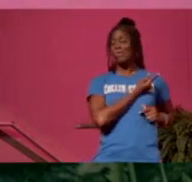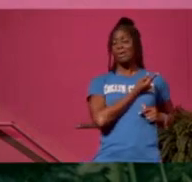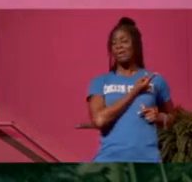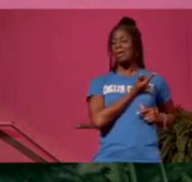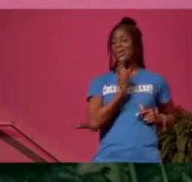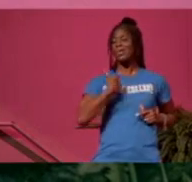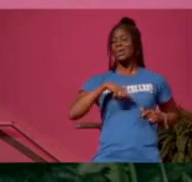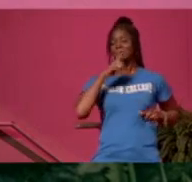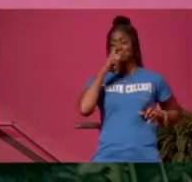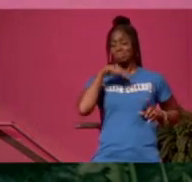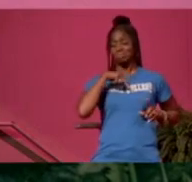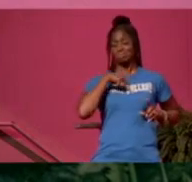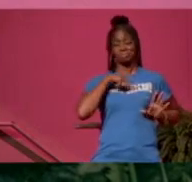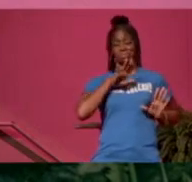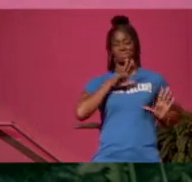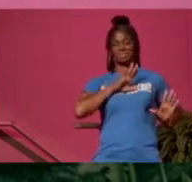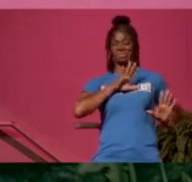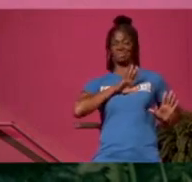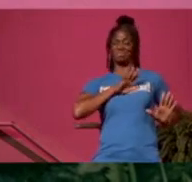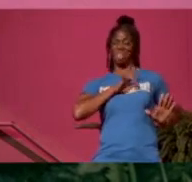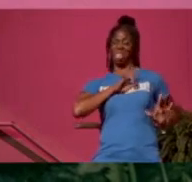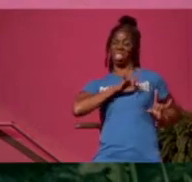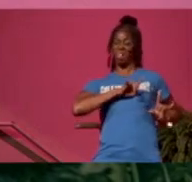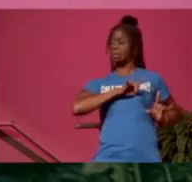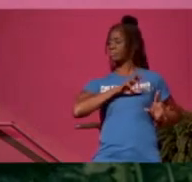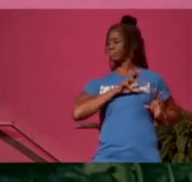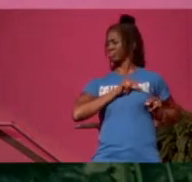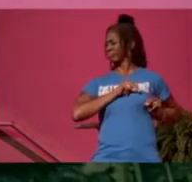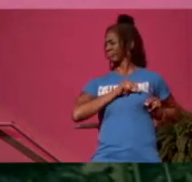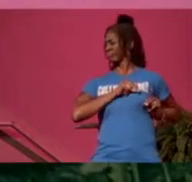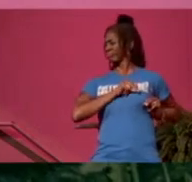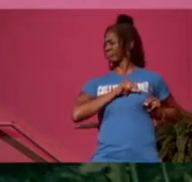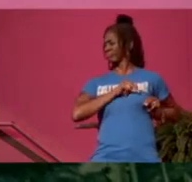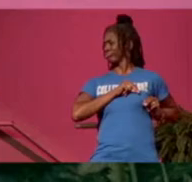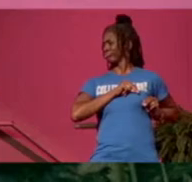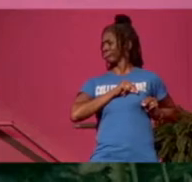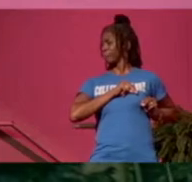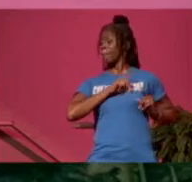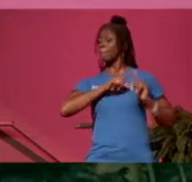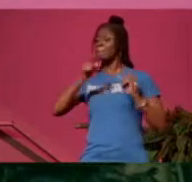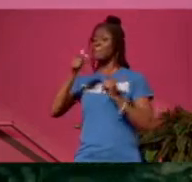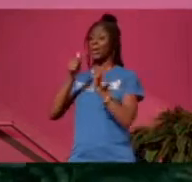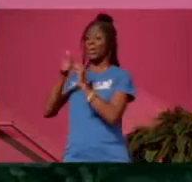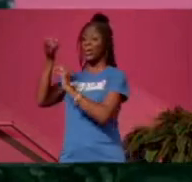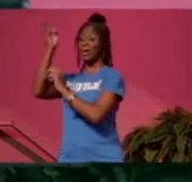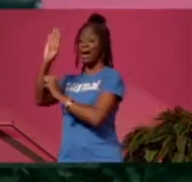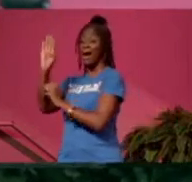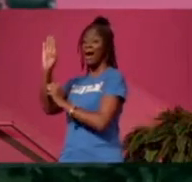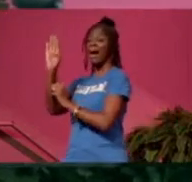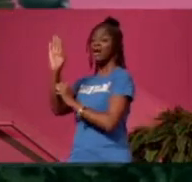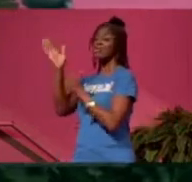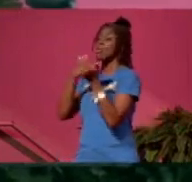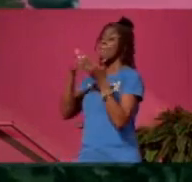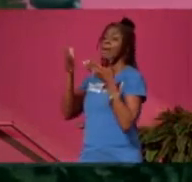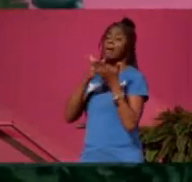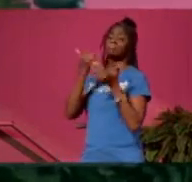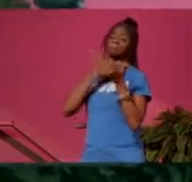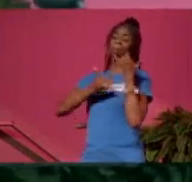We pretend like we do, right? But we don't really love everybody. Look, you can break God's heart 1,000 times. God